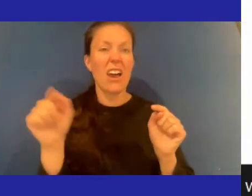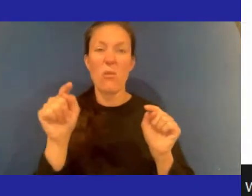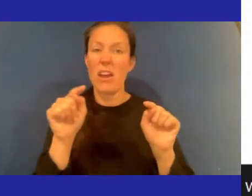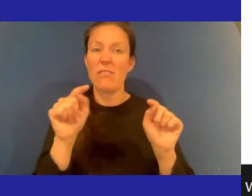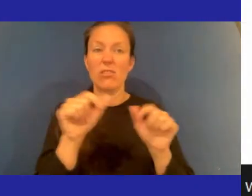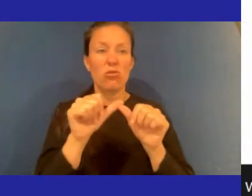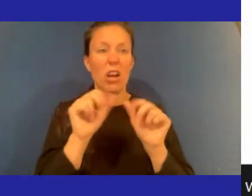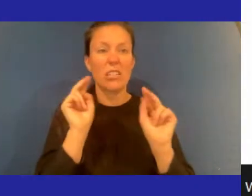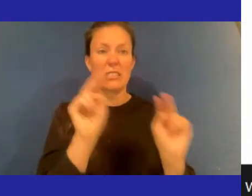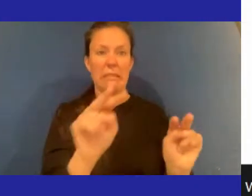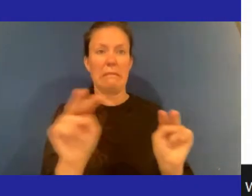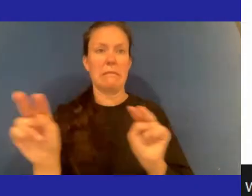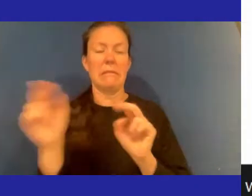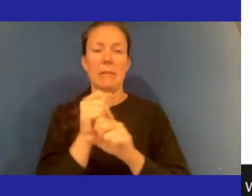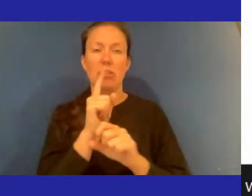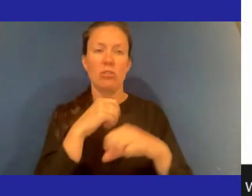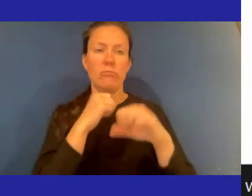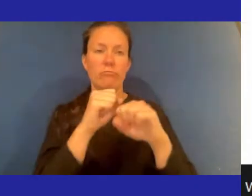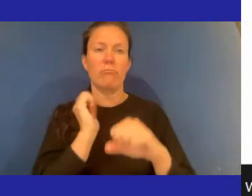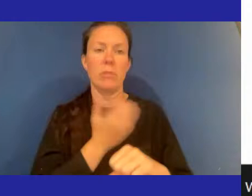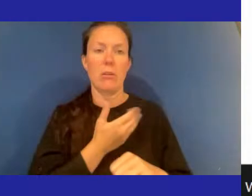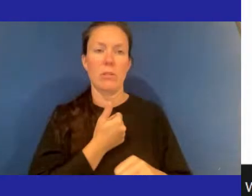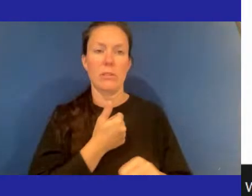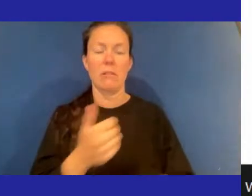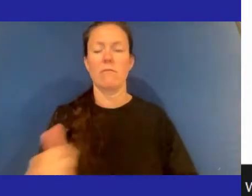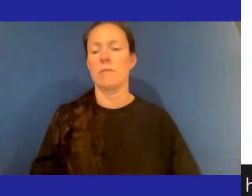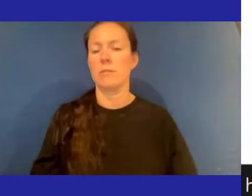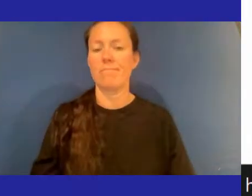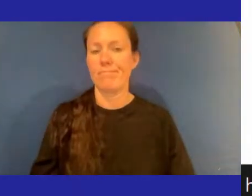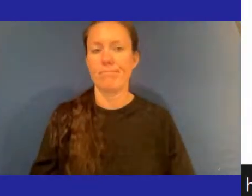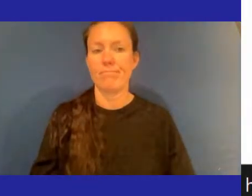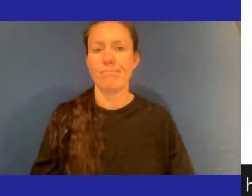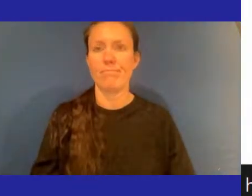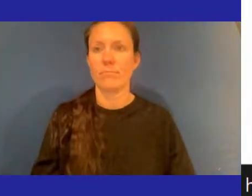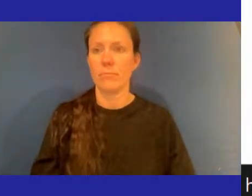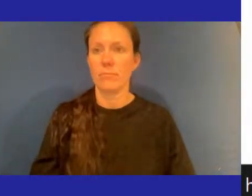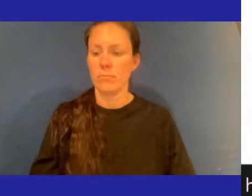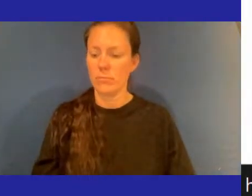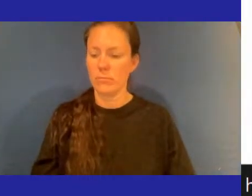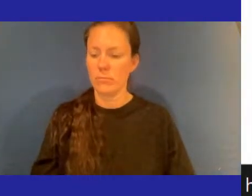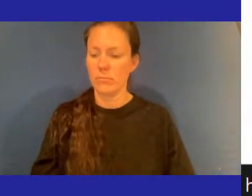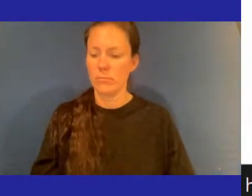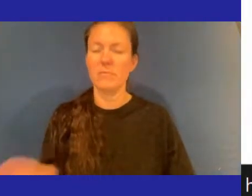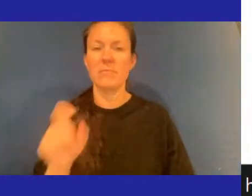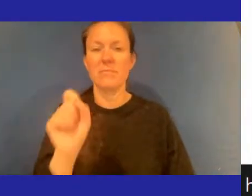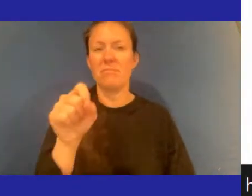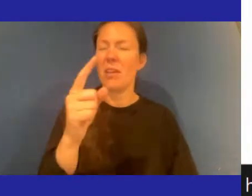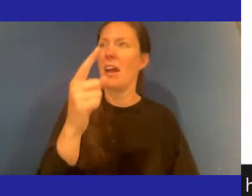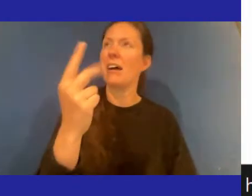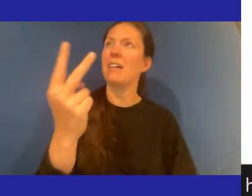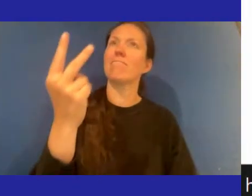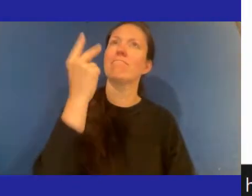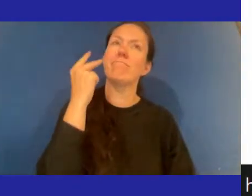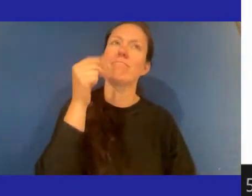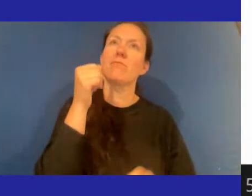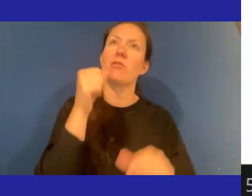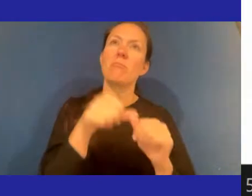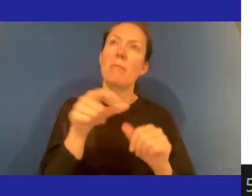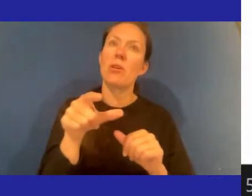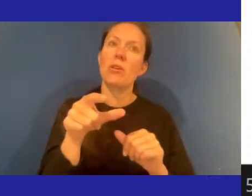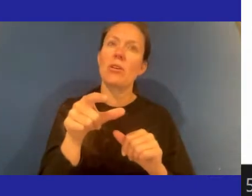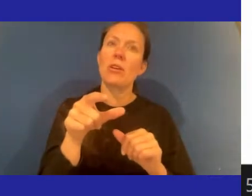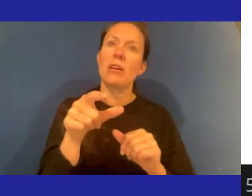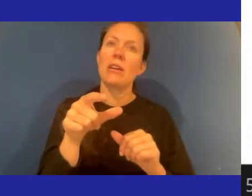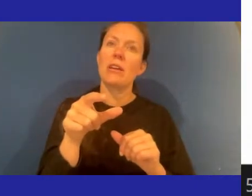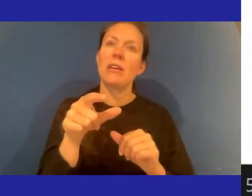protected. Cats, any comments? No, I was just humorously remembering that there was a period of